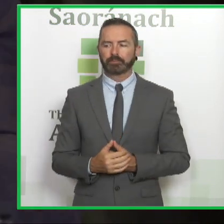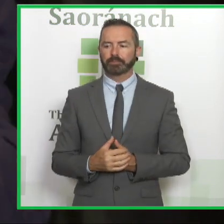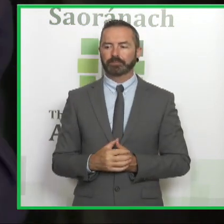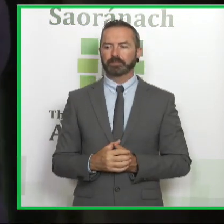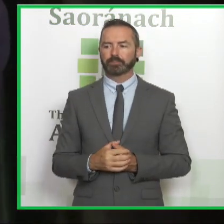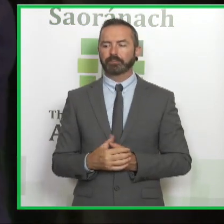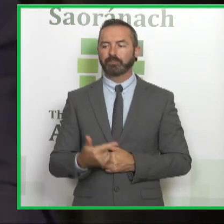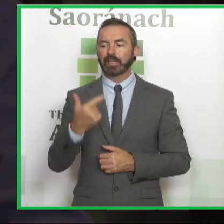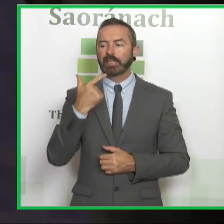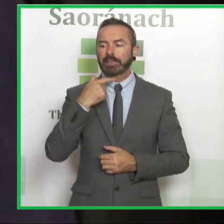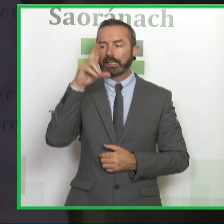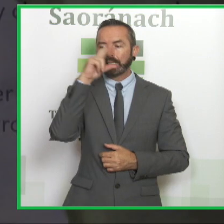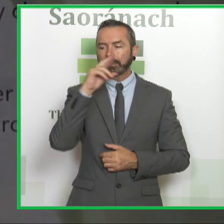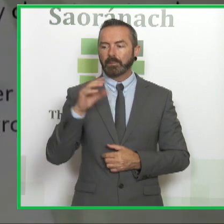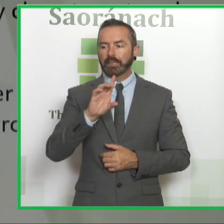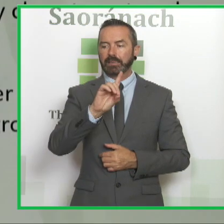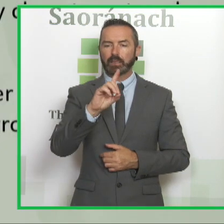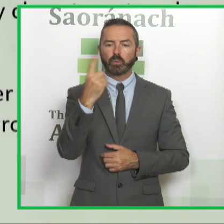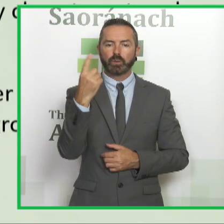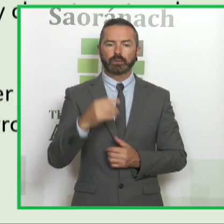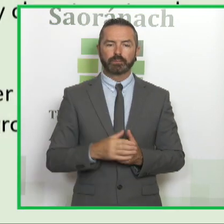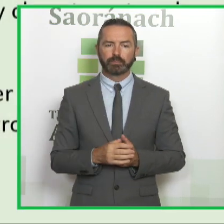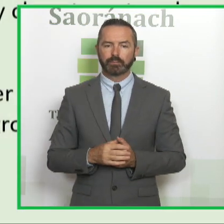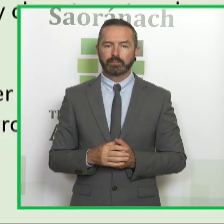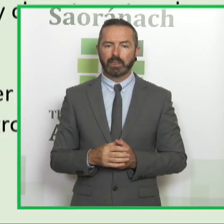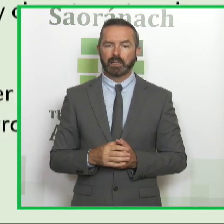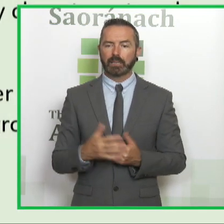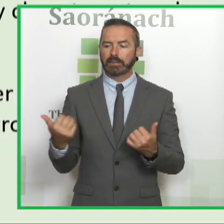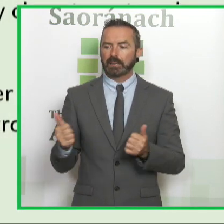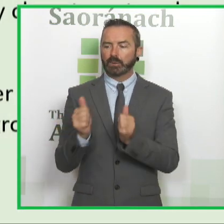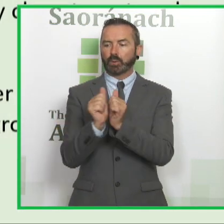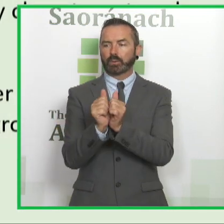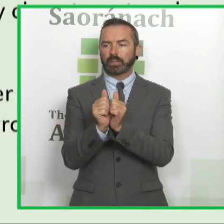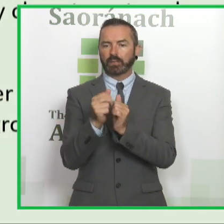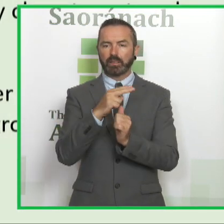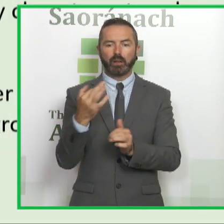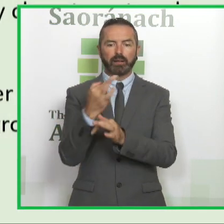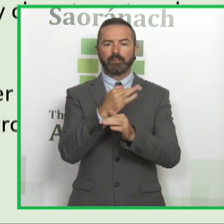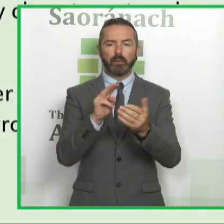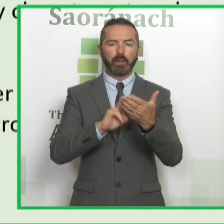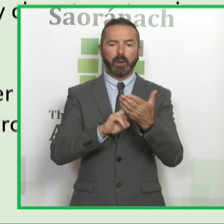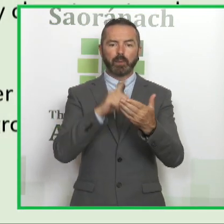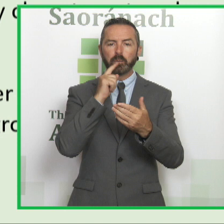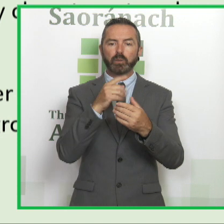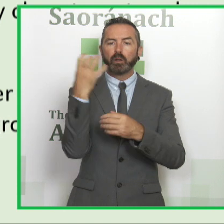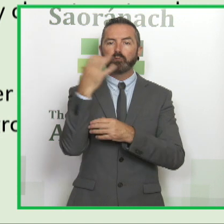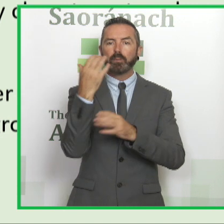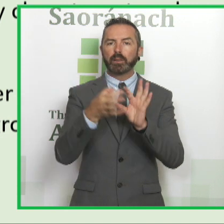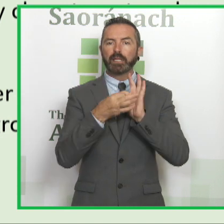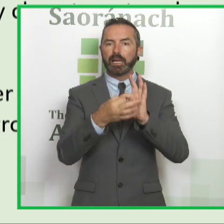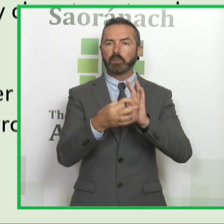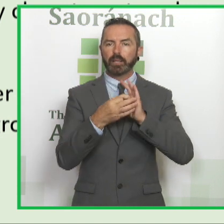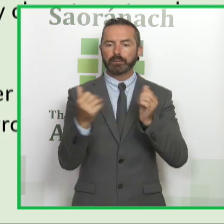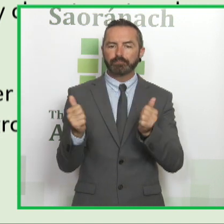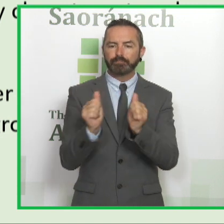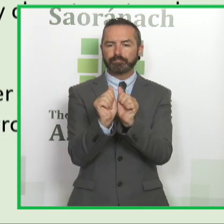Our second example is D1, who I've called an associate, and this means that he's not a family member, he's a criminal collaborator. And D1 is part